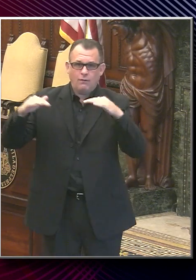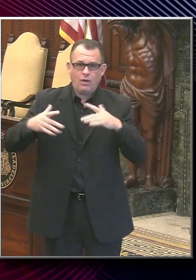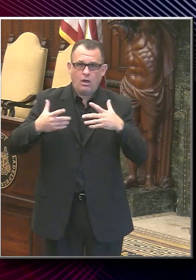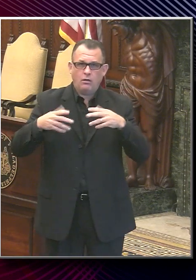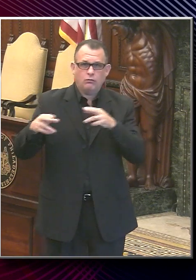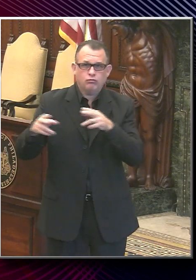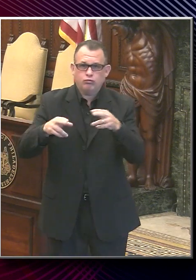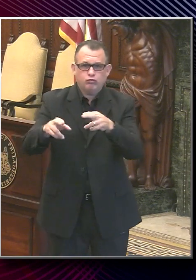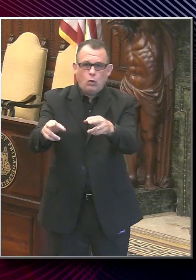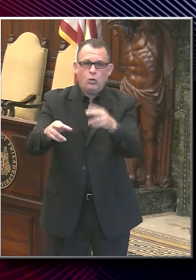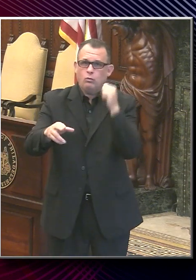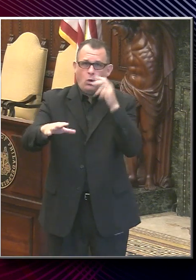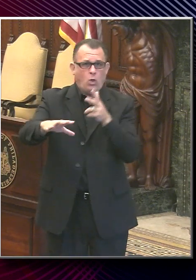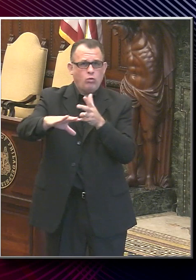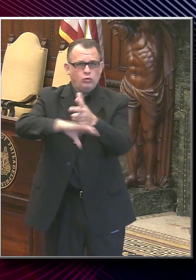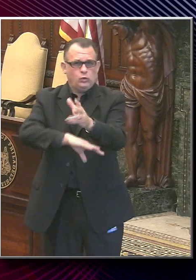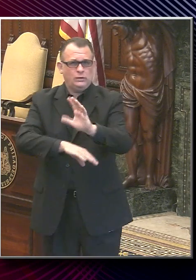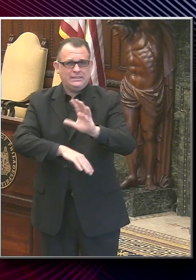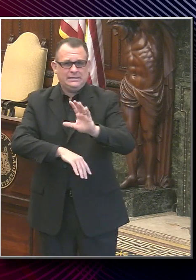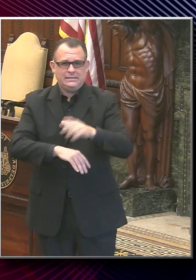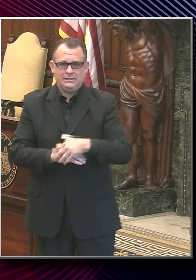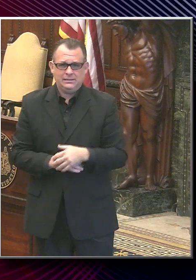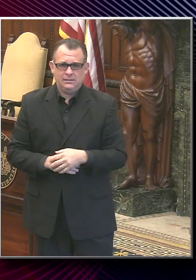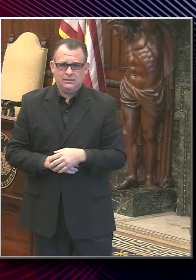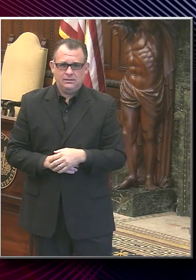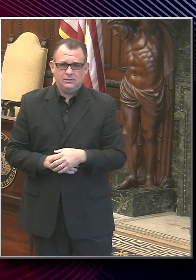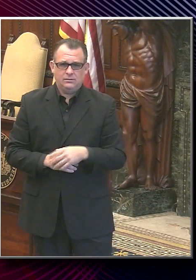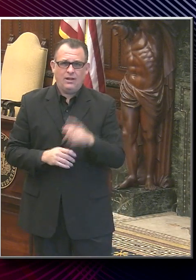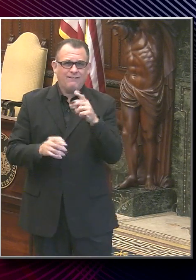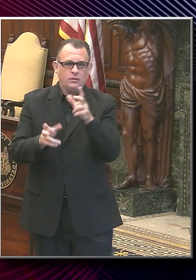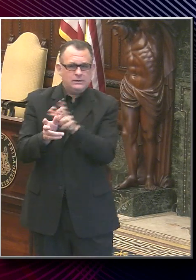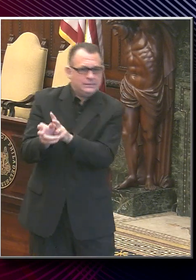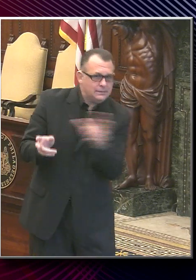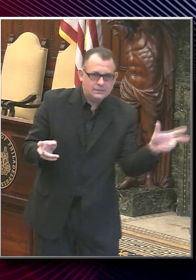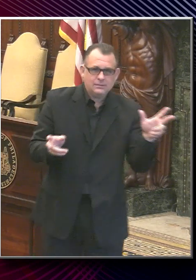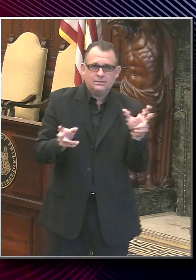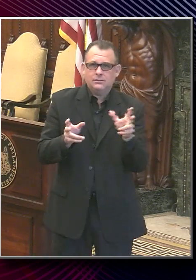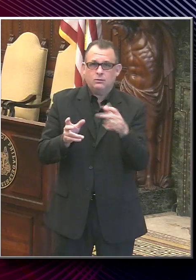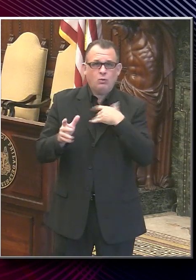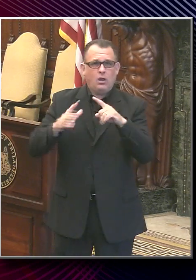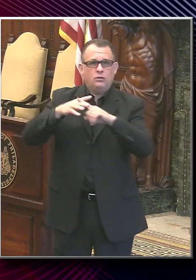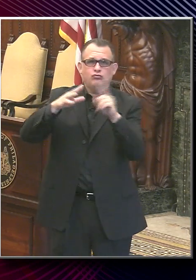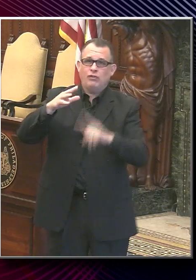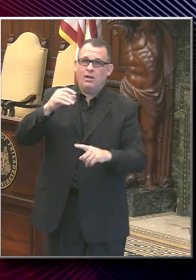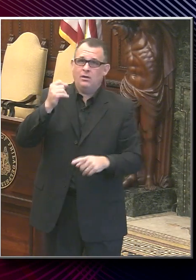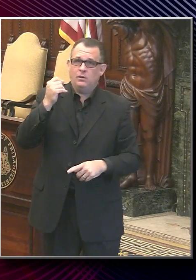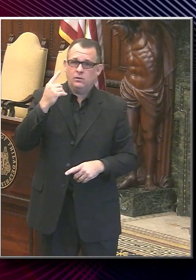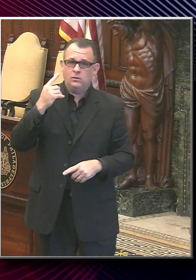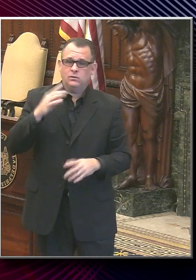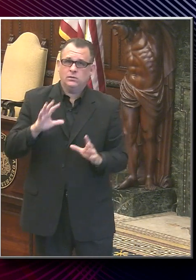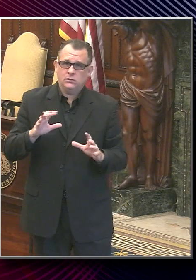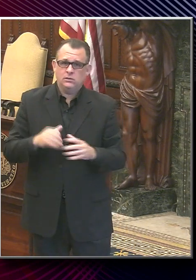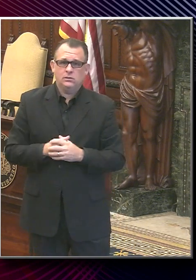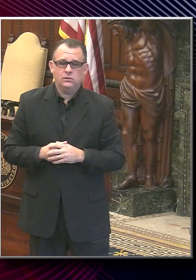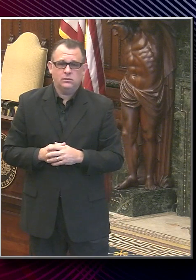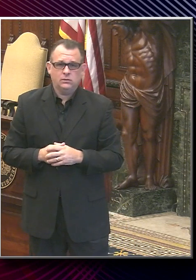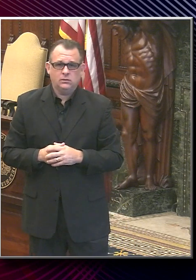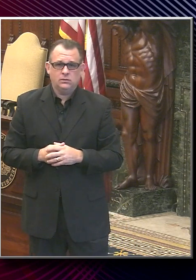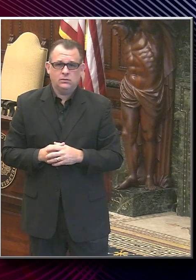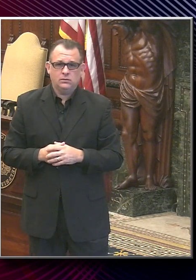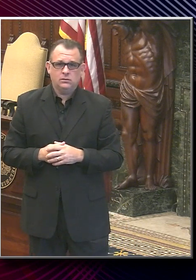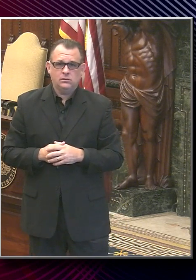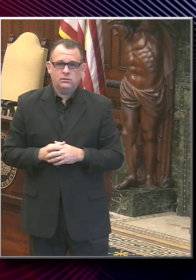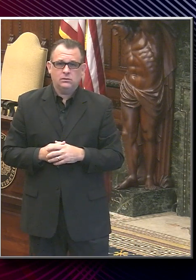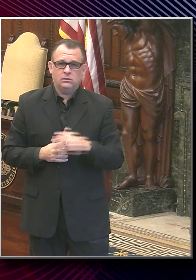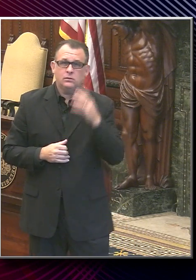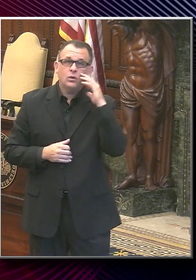not drive through the flooded roads. We've had submerged vehicles. We're rescuing people from houses right now along Darby Creek. Hobbs Creek